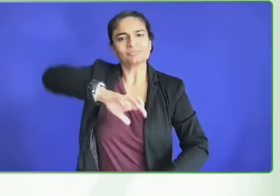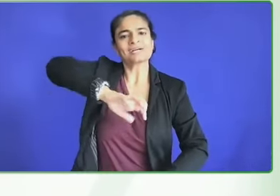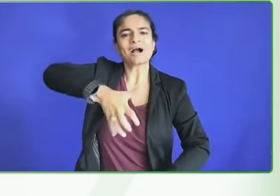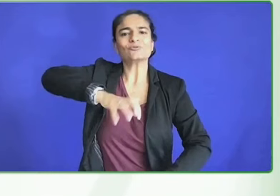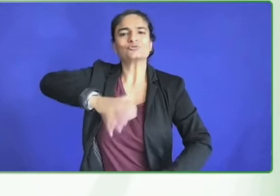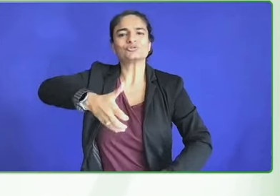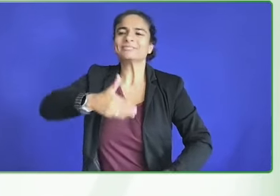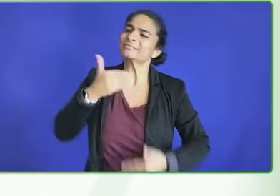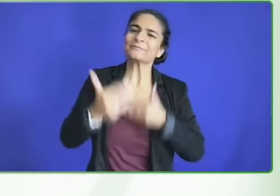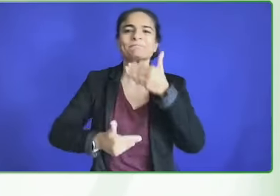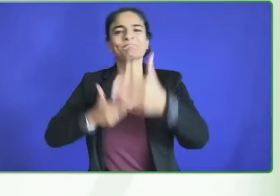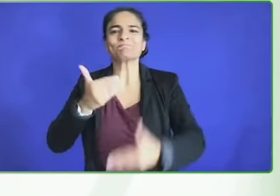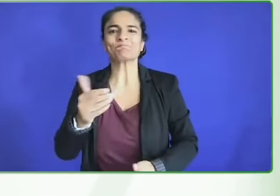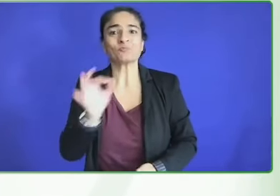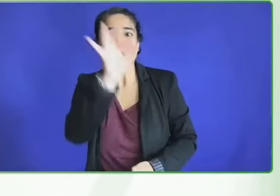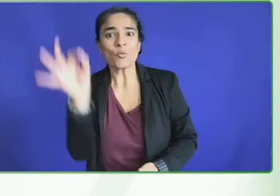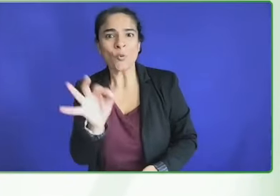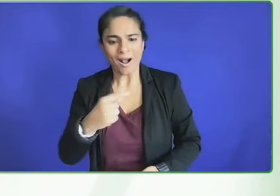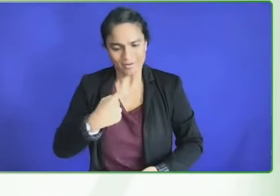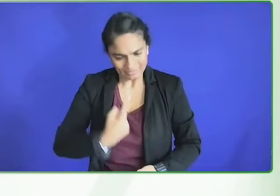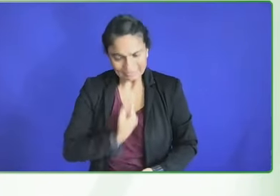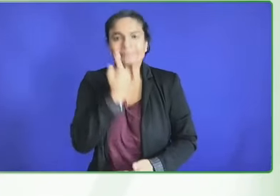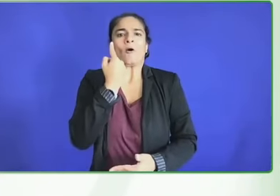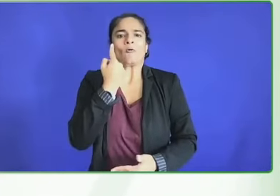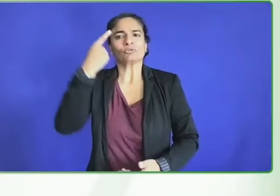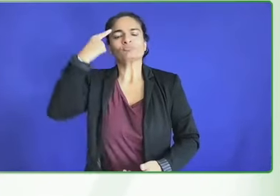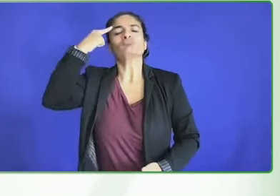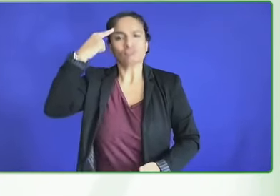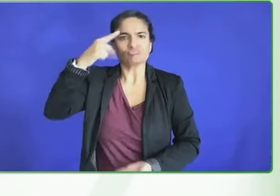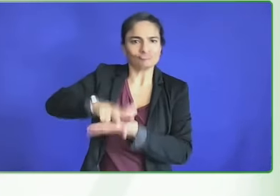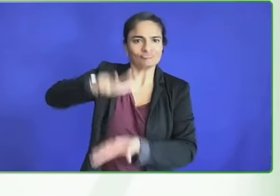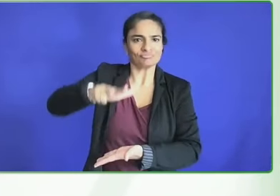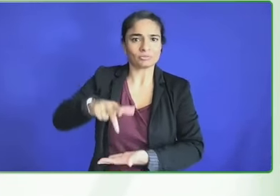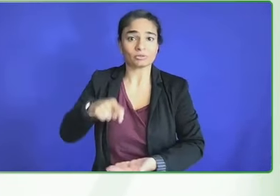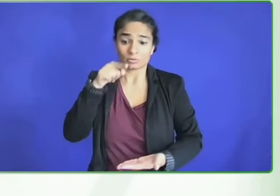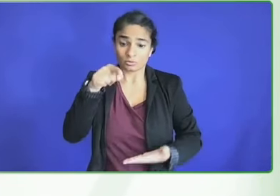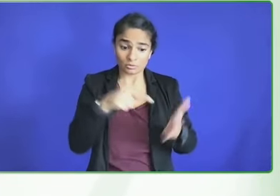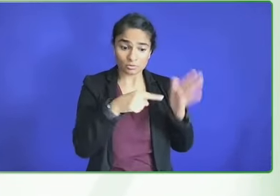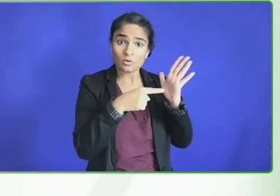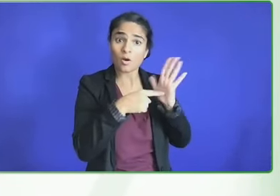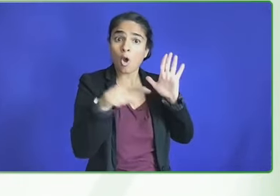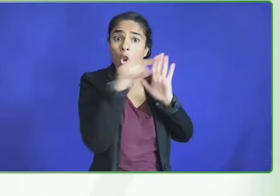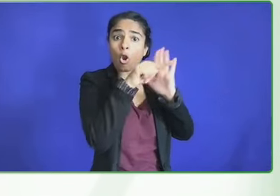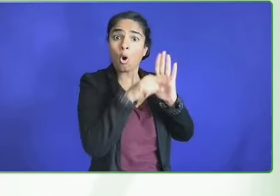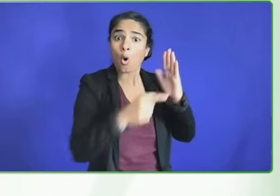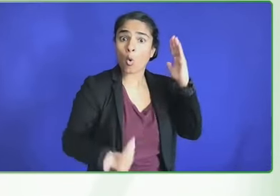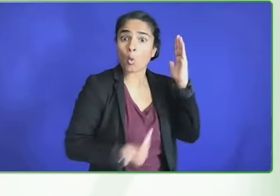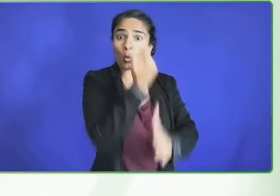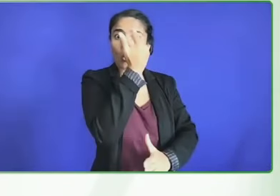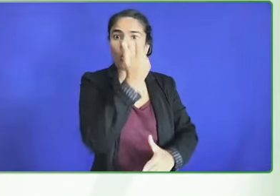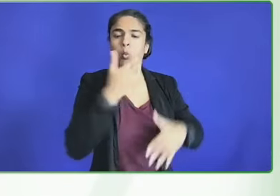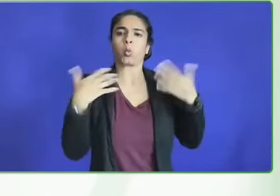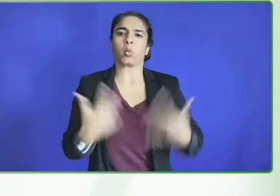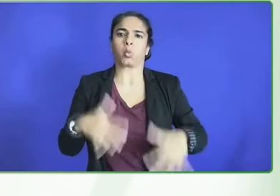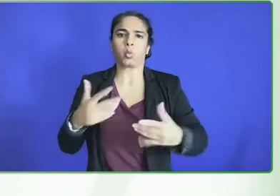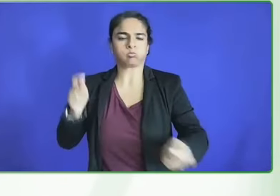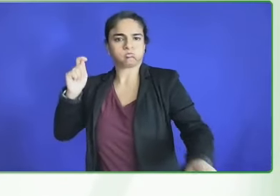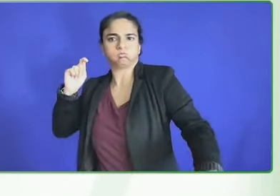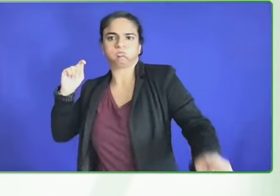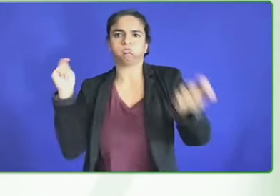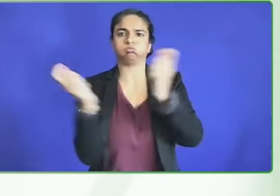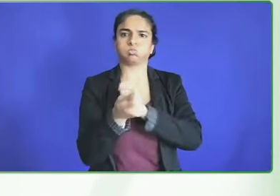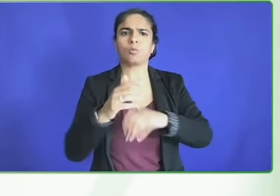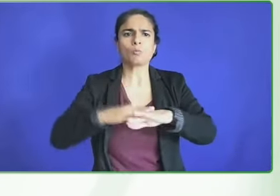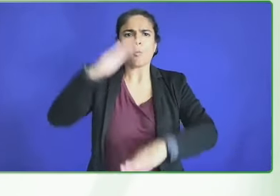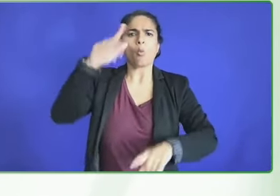and time-specific basis. When I say status approach to capacity, I mean the approach under